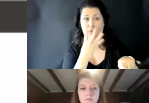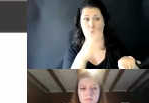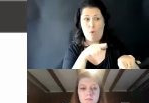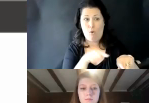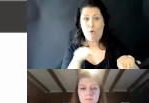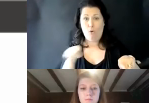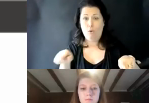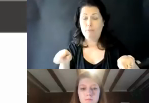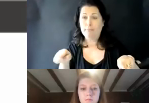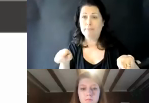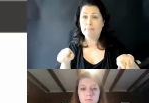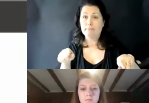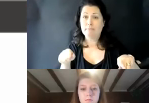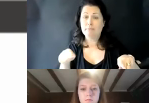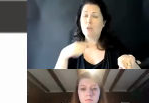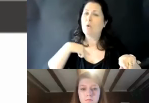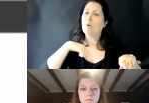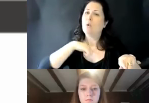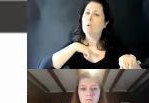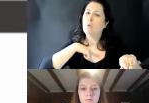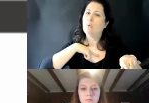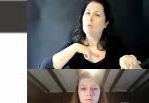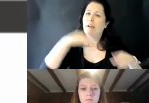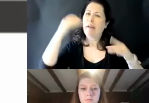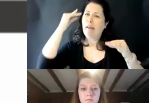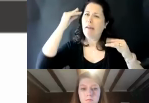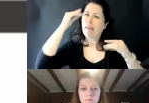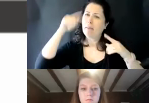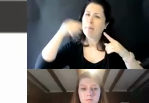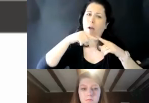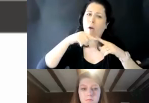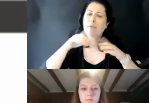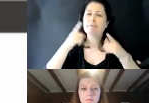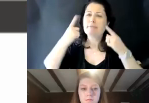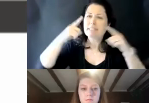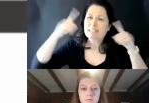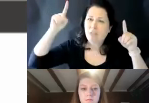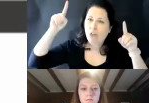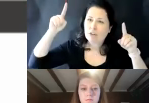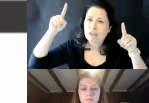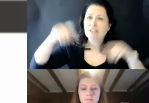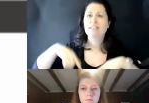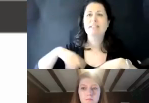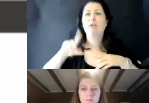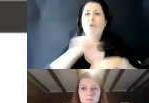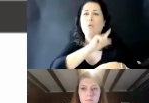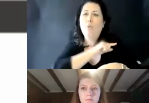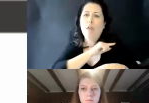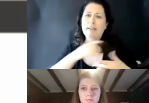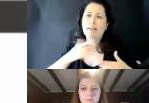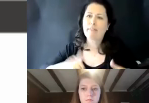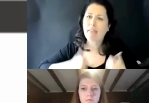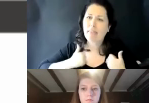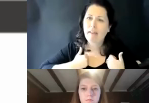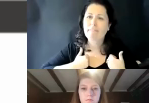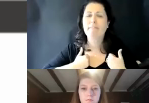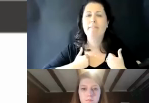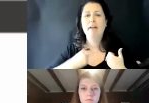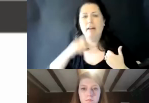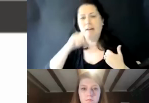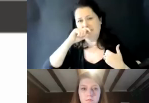that that we're also really thinking about is flourishing and quality of life and those kinds of issues, which are captured on the